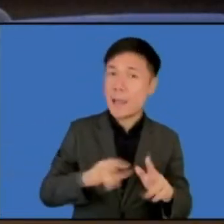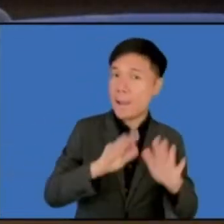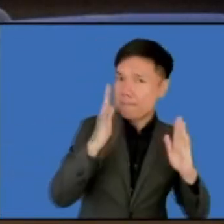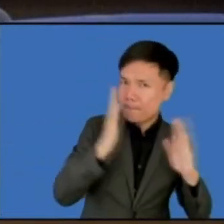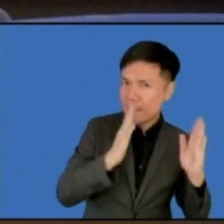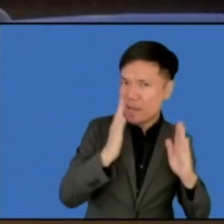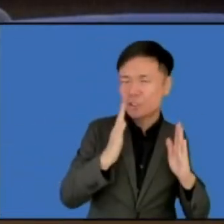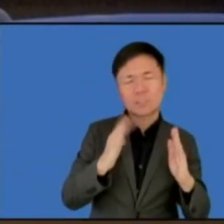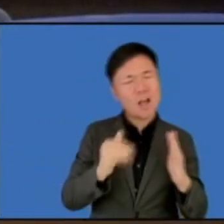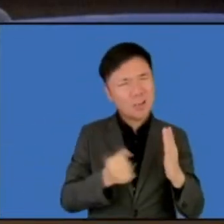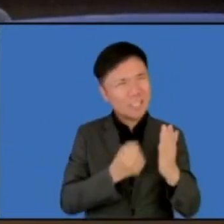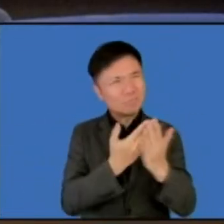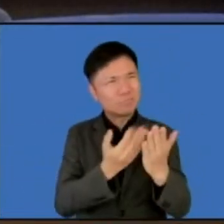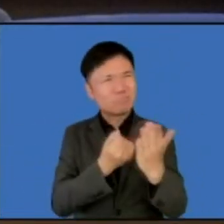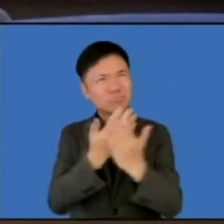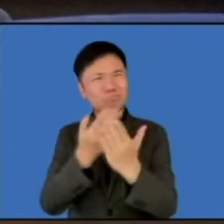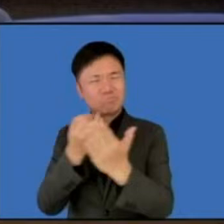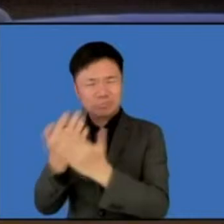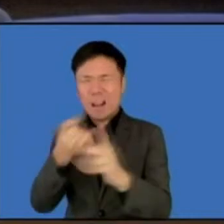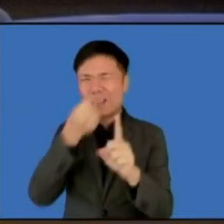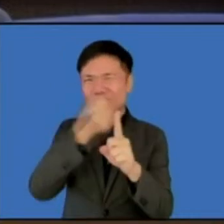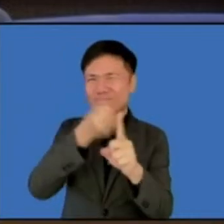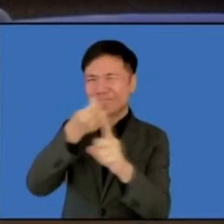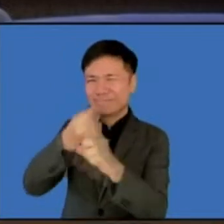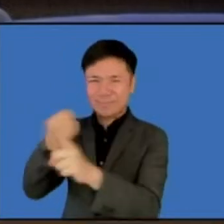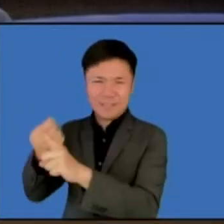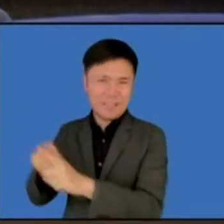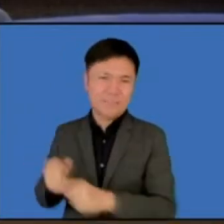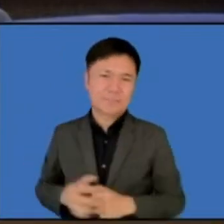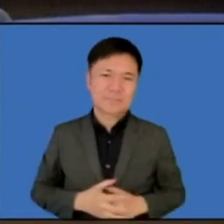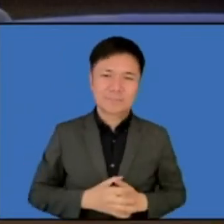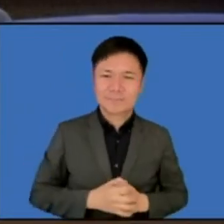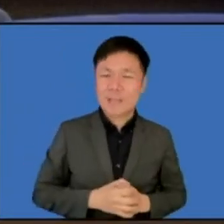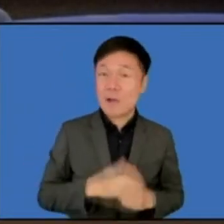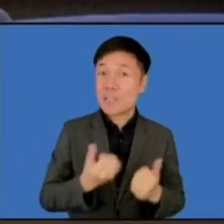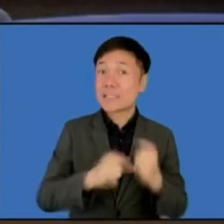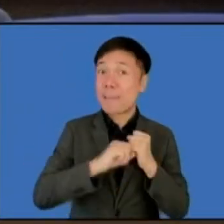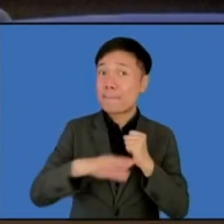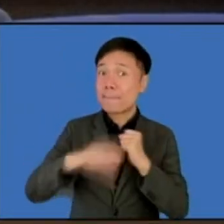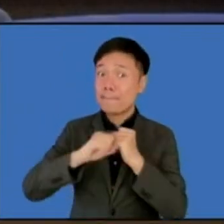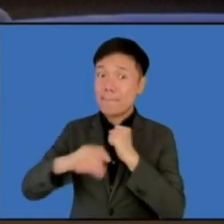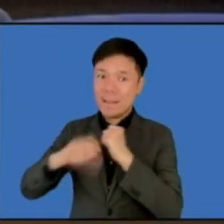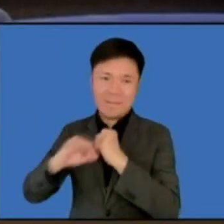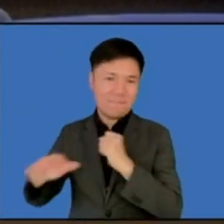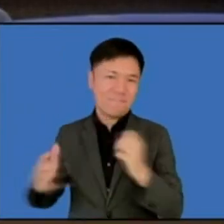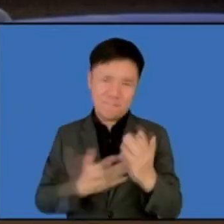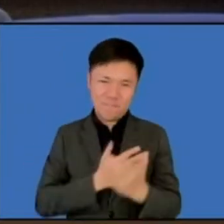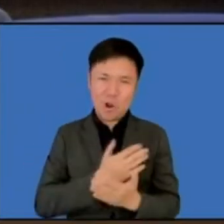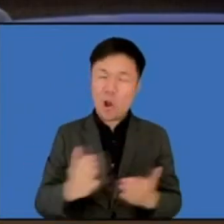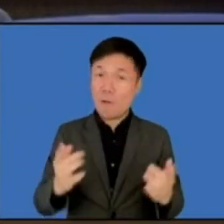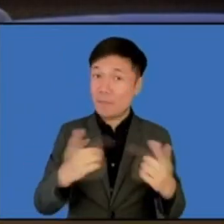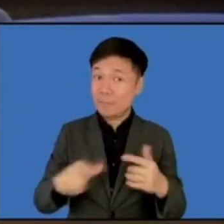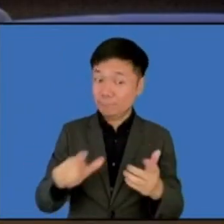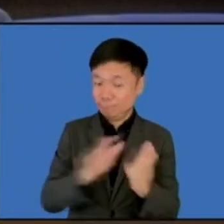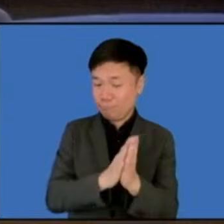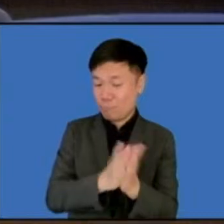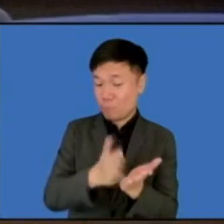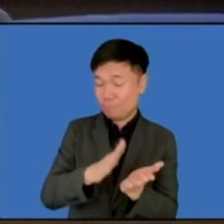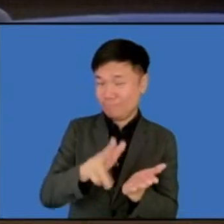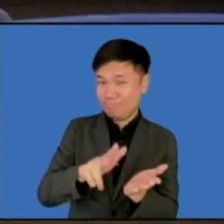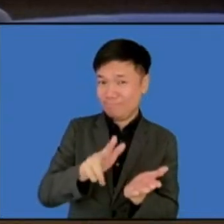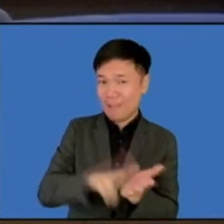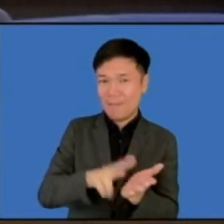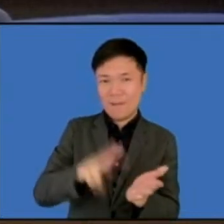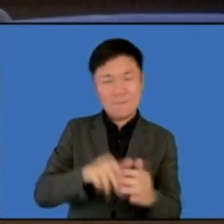Stories campaign in India. We made our methodology and knowledge from these campaigns publicly available in the publication Building Human Rights-Based